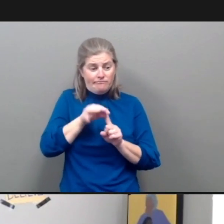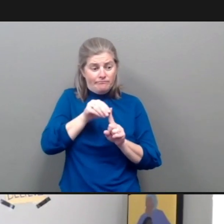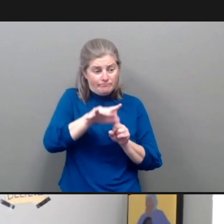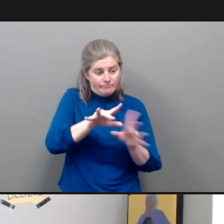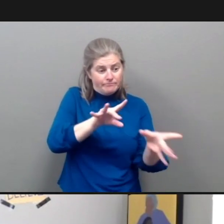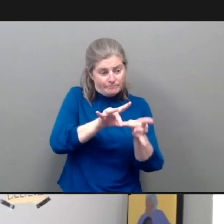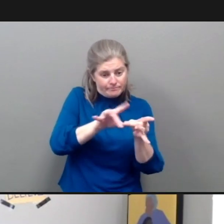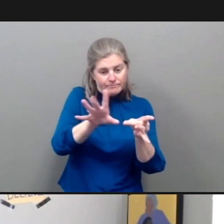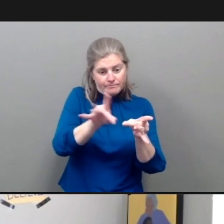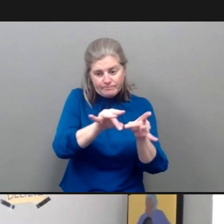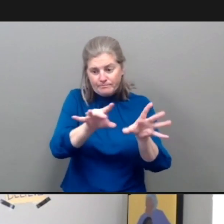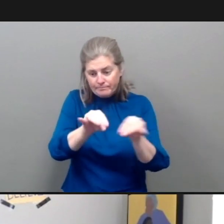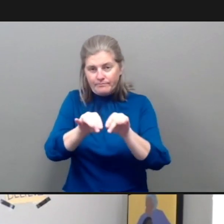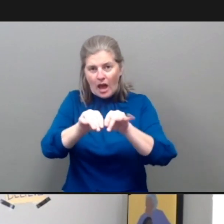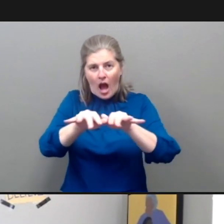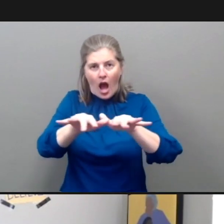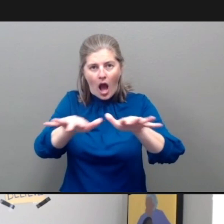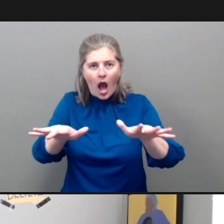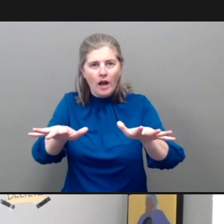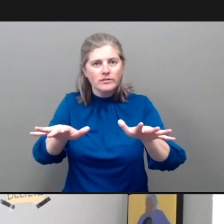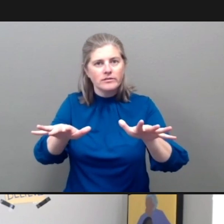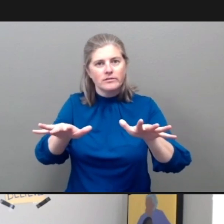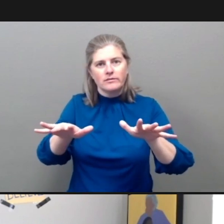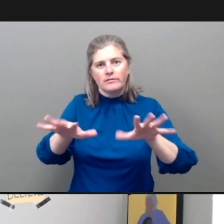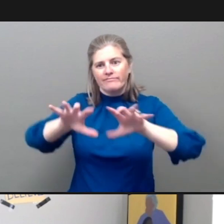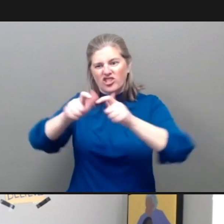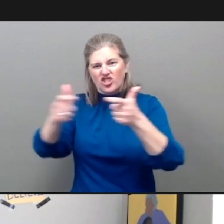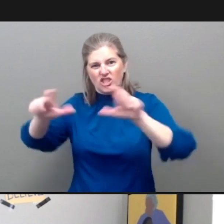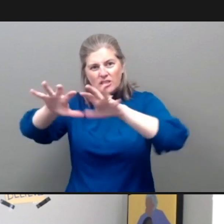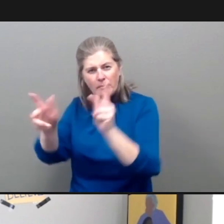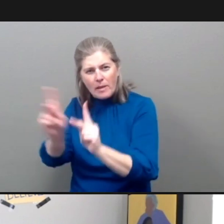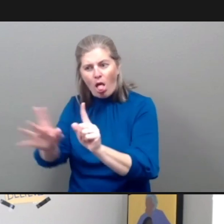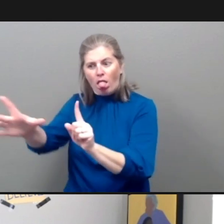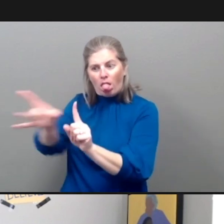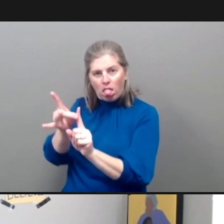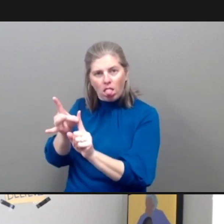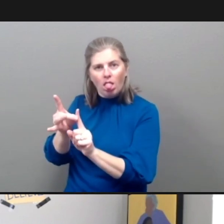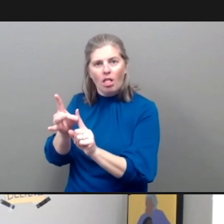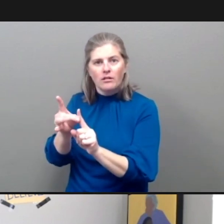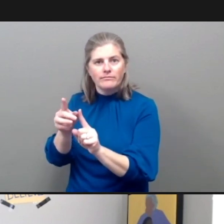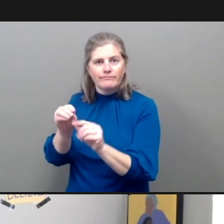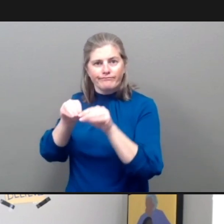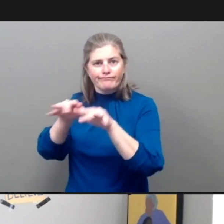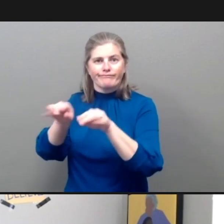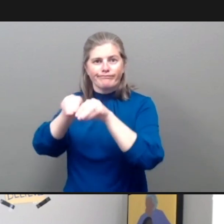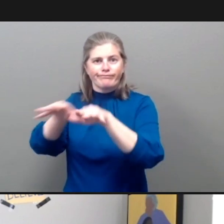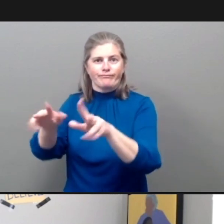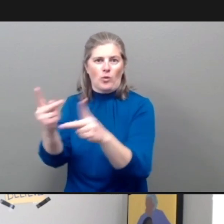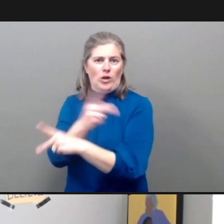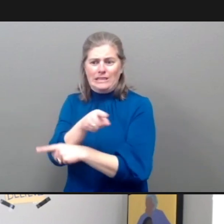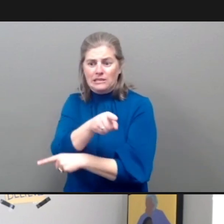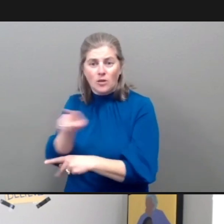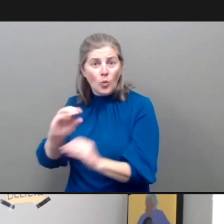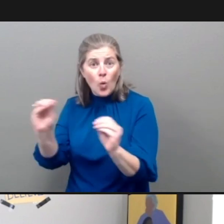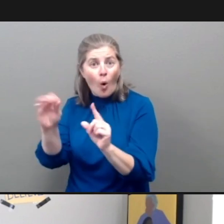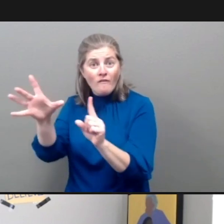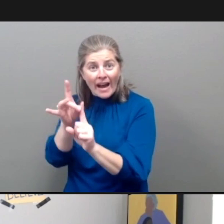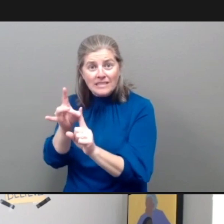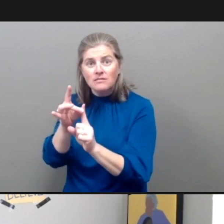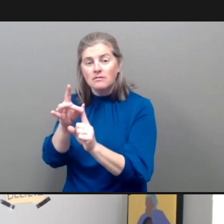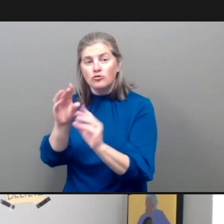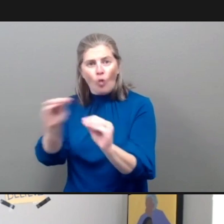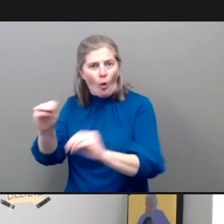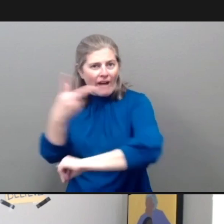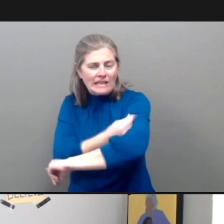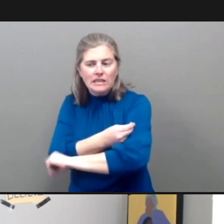finding unvaccinated families and large groups of people at who are unvaccinated at events. We talked about